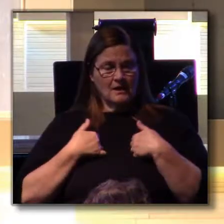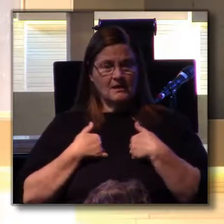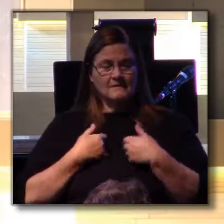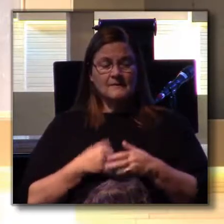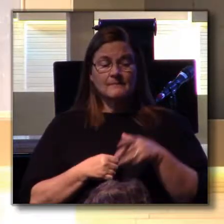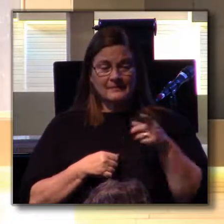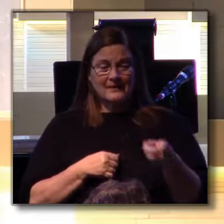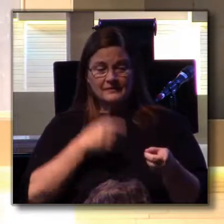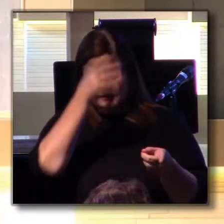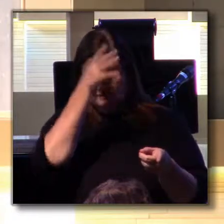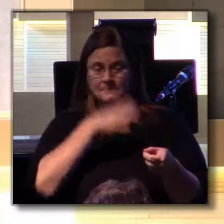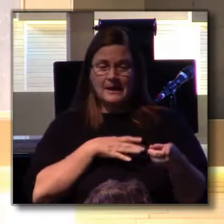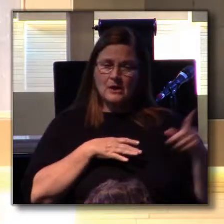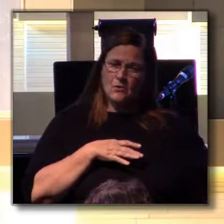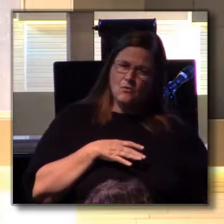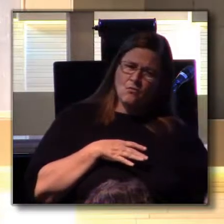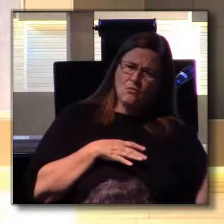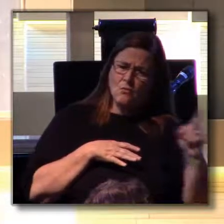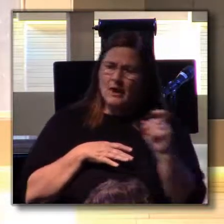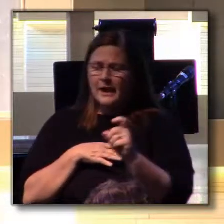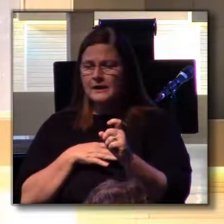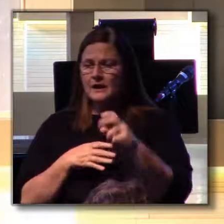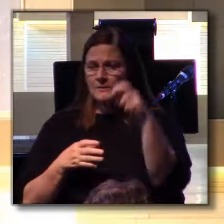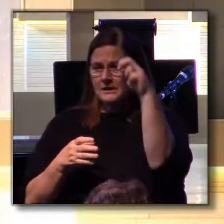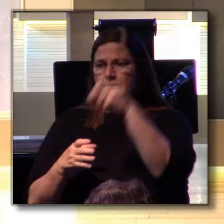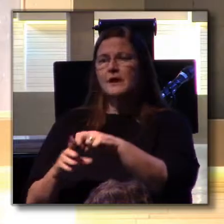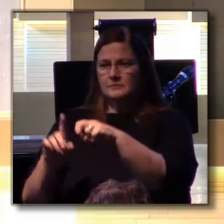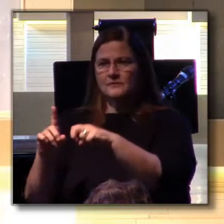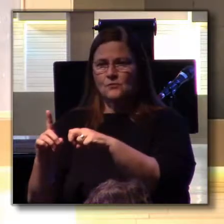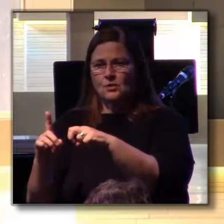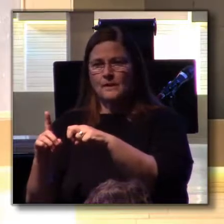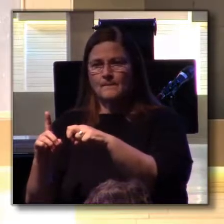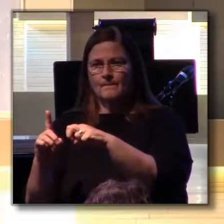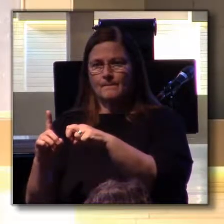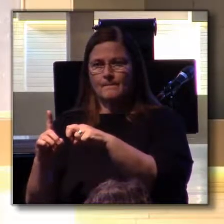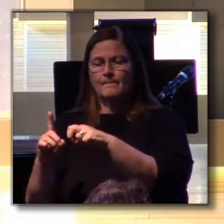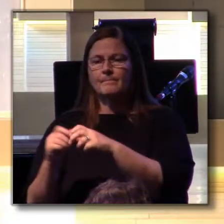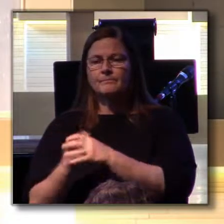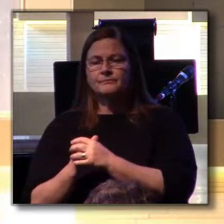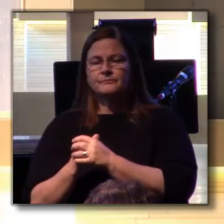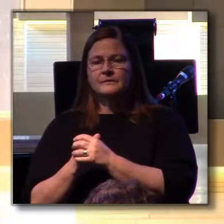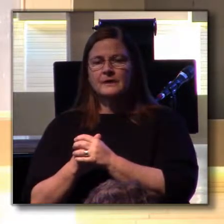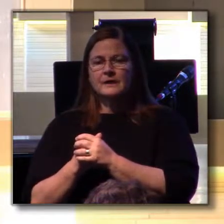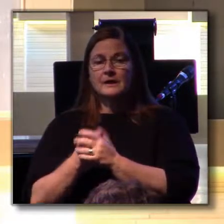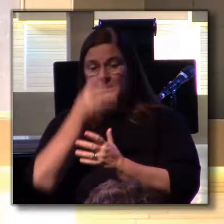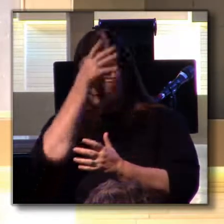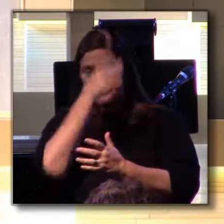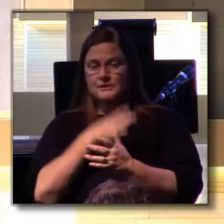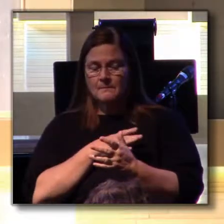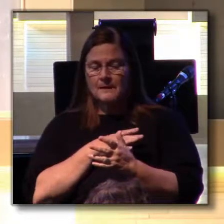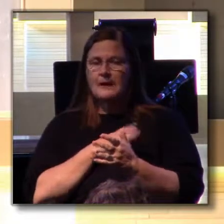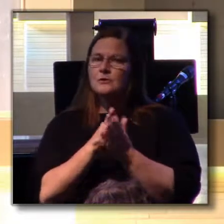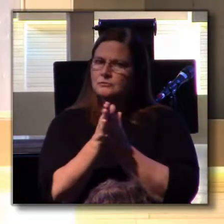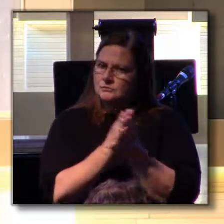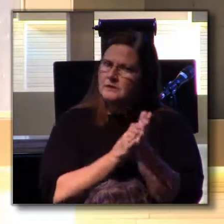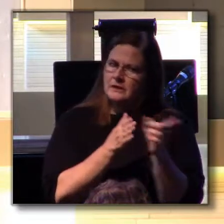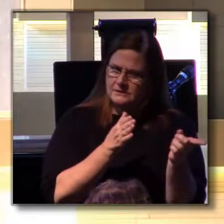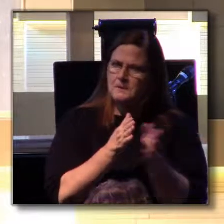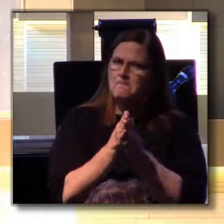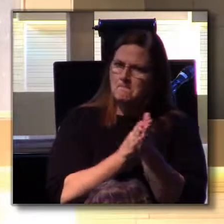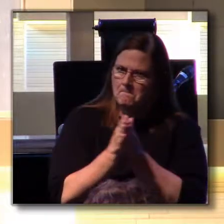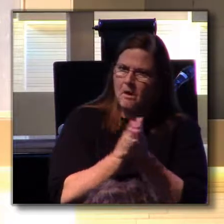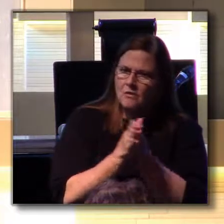He ran up to him and he knelt before him. And so here's a guy who is motivated. He sees